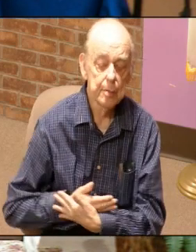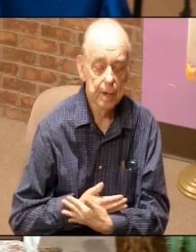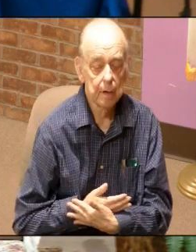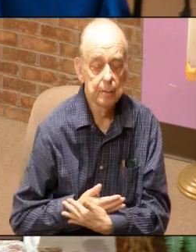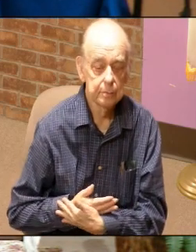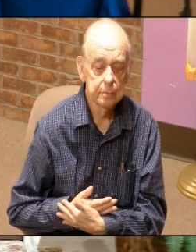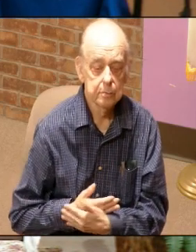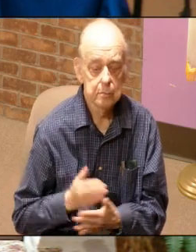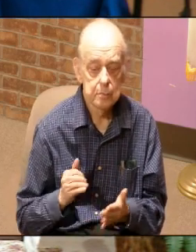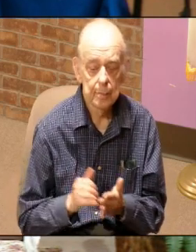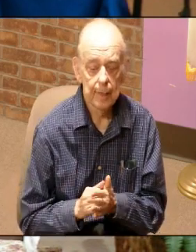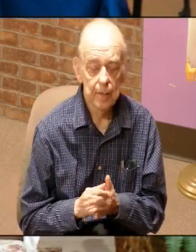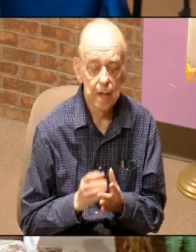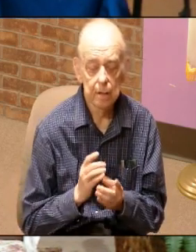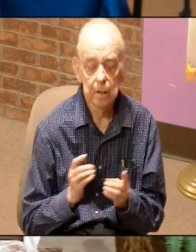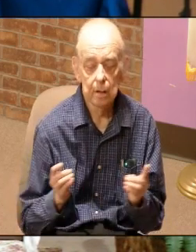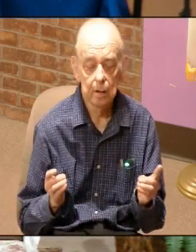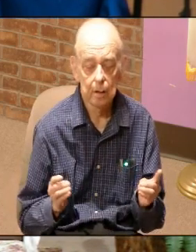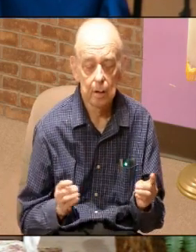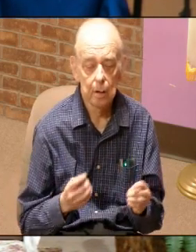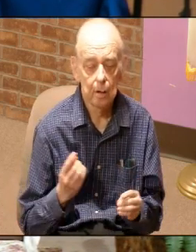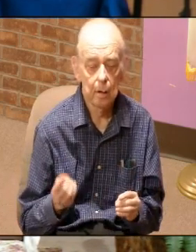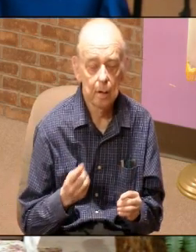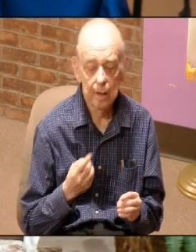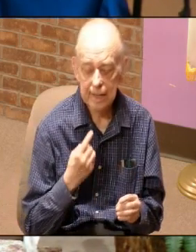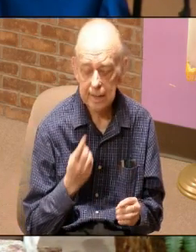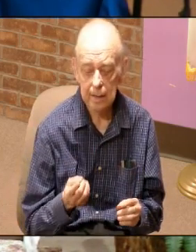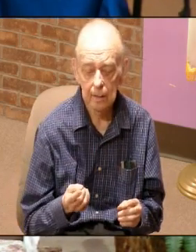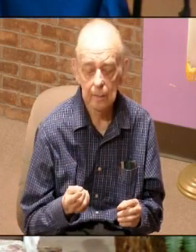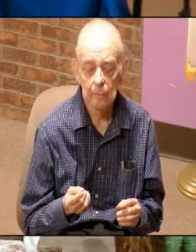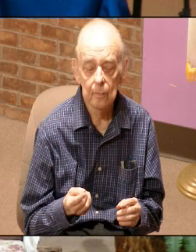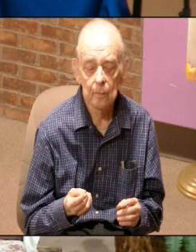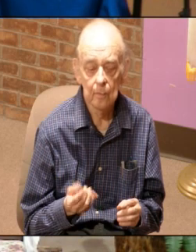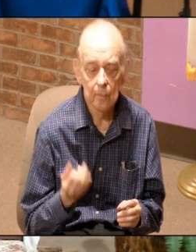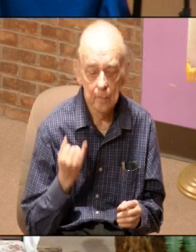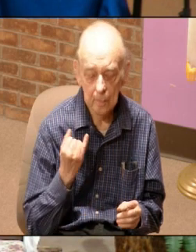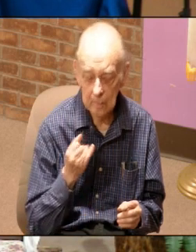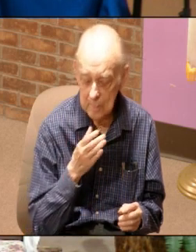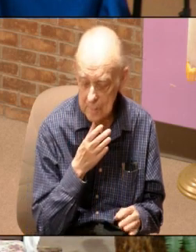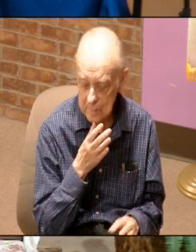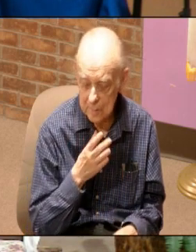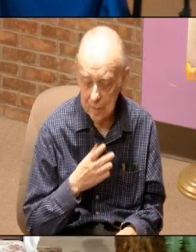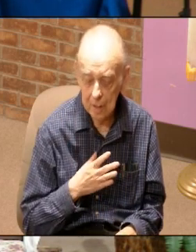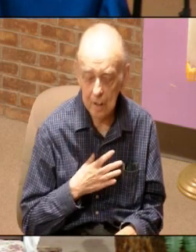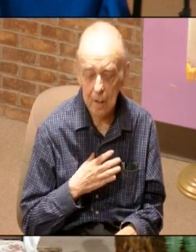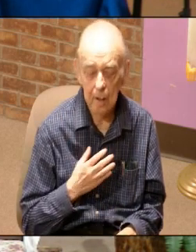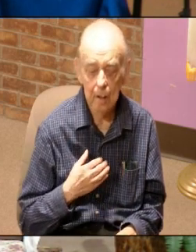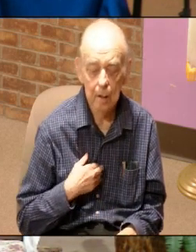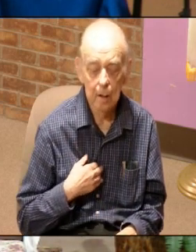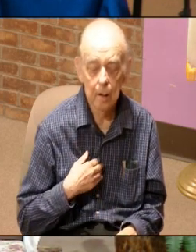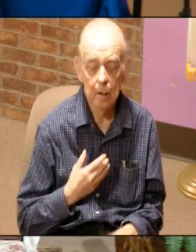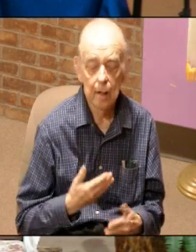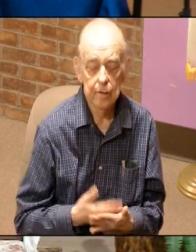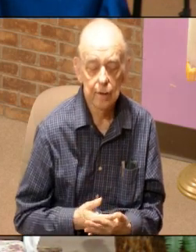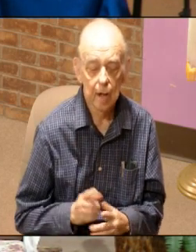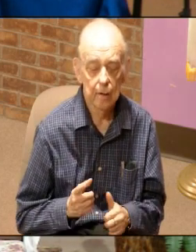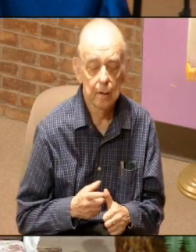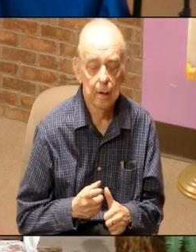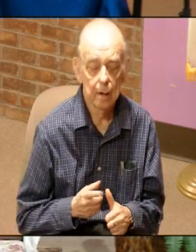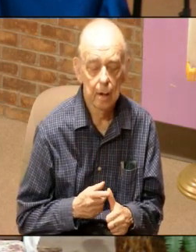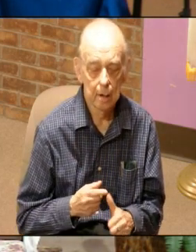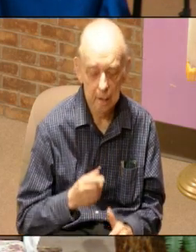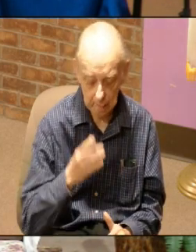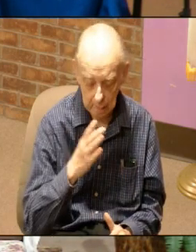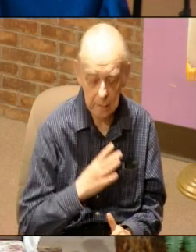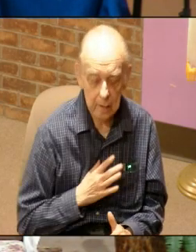and in that delivery, it's always been said that if a woman had a child first and